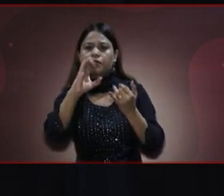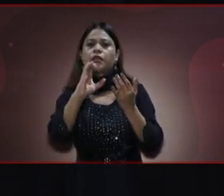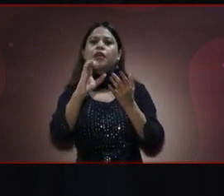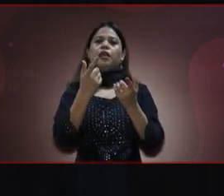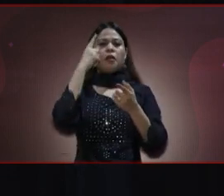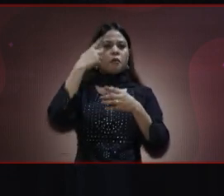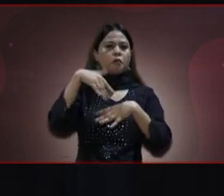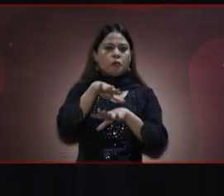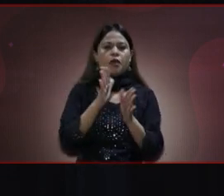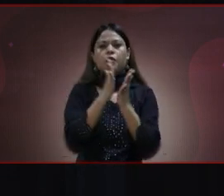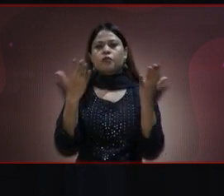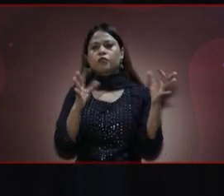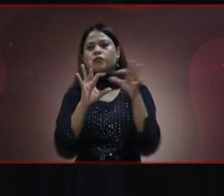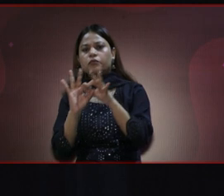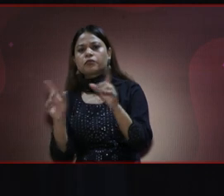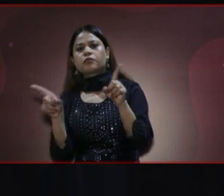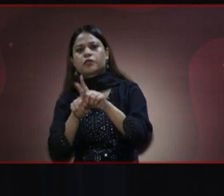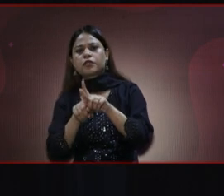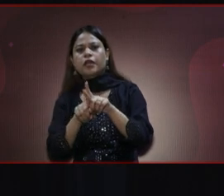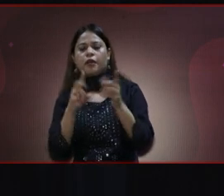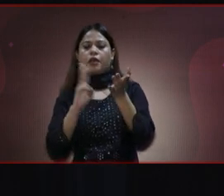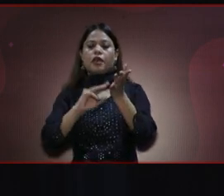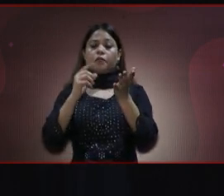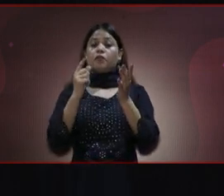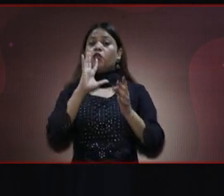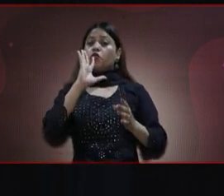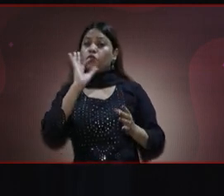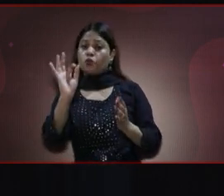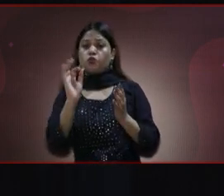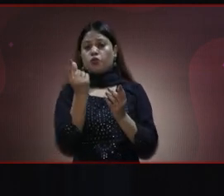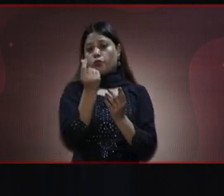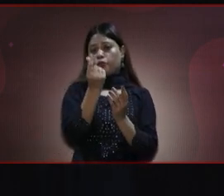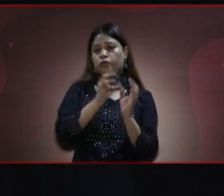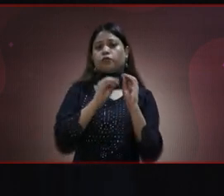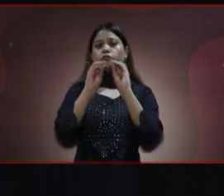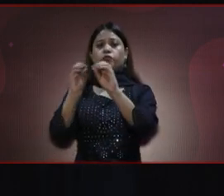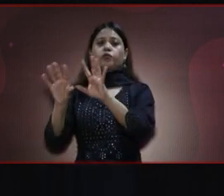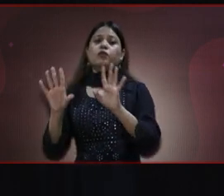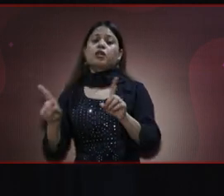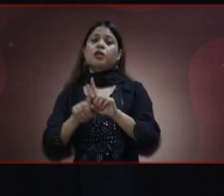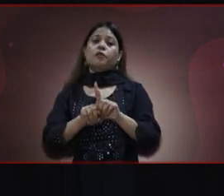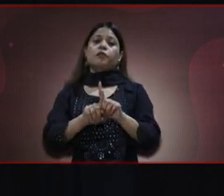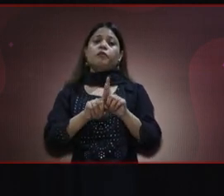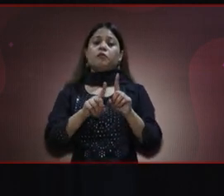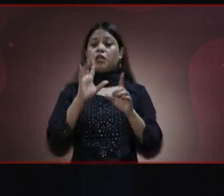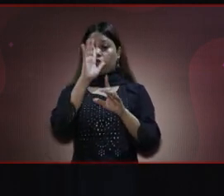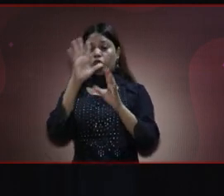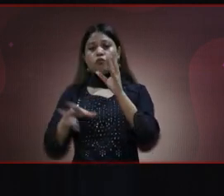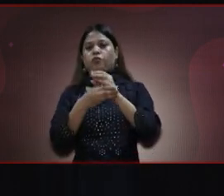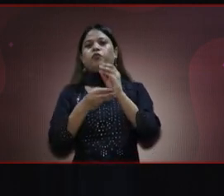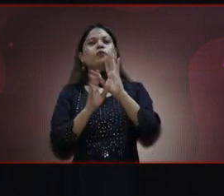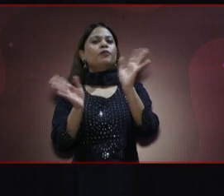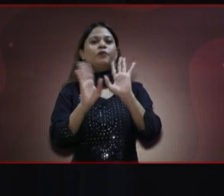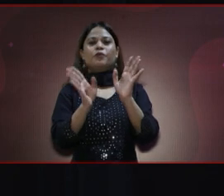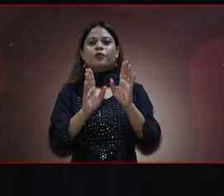be available at MRP, guaranteeing both affordability and transparency across all serviceable pin